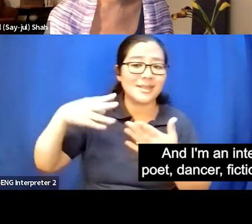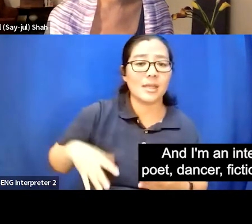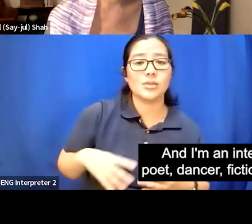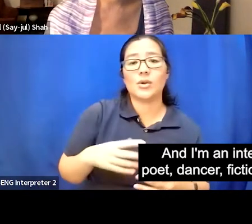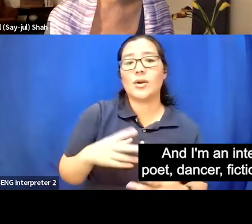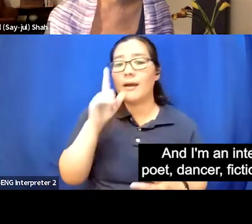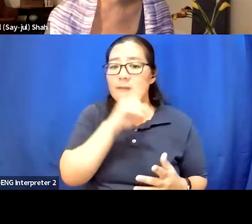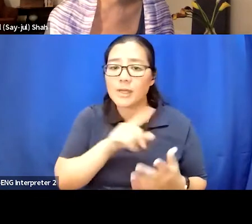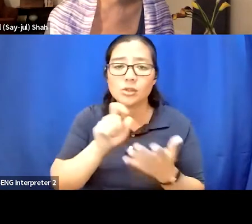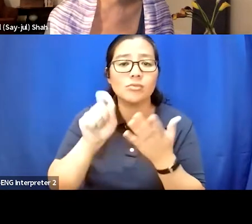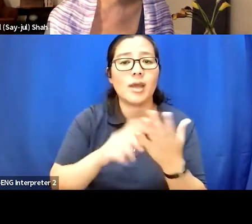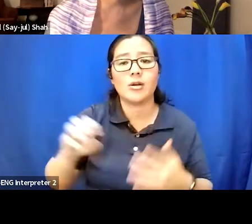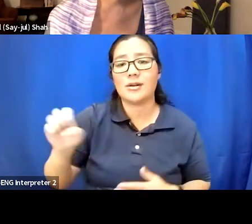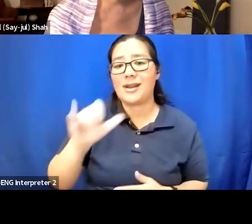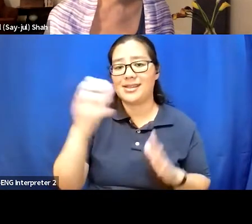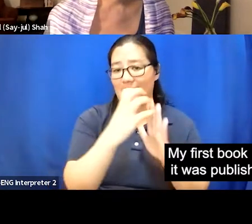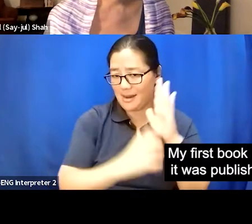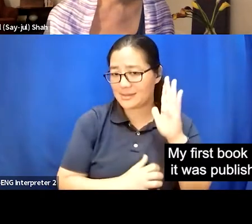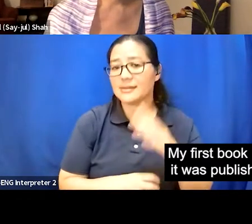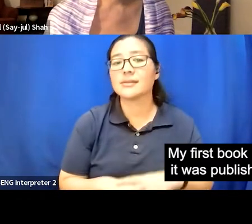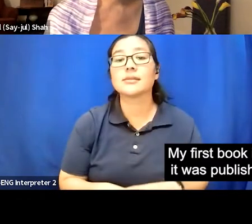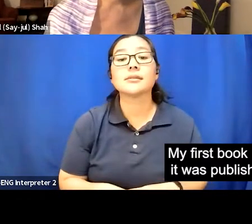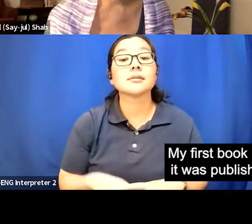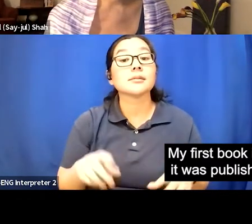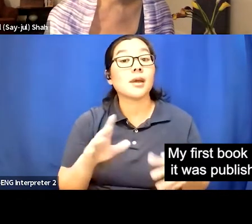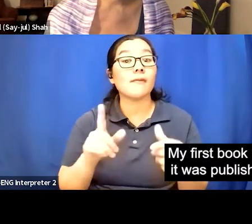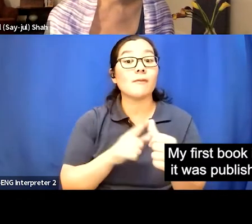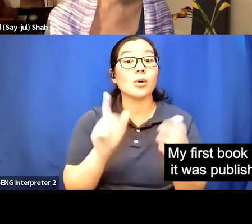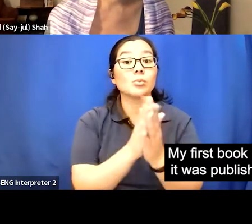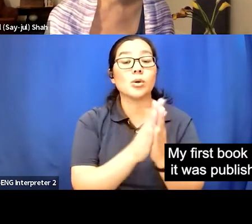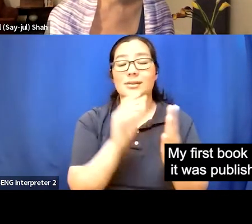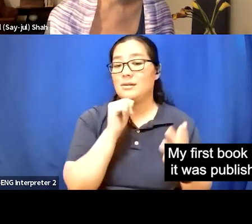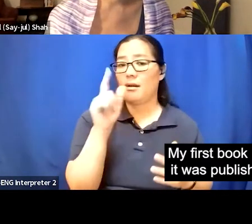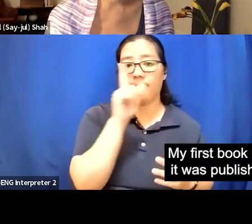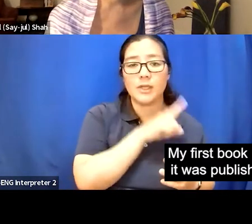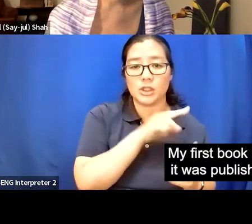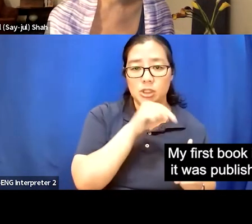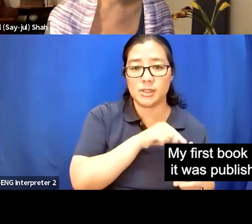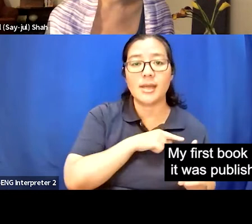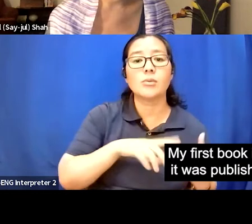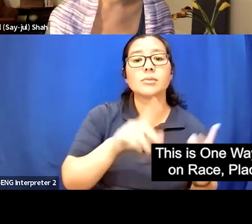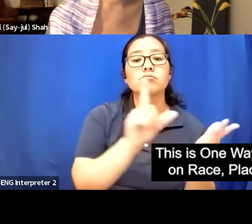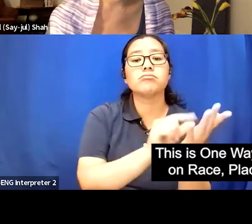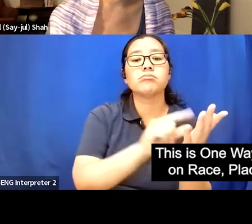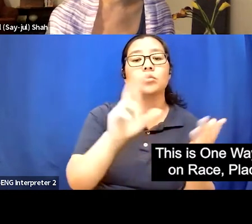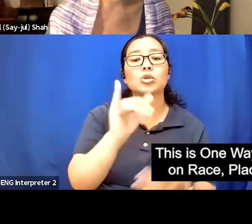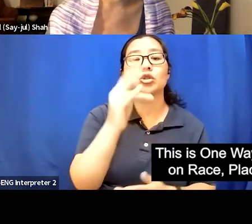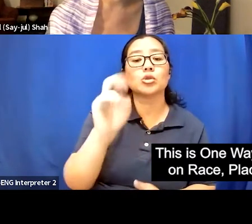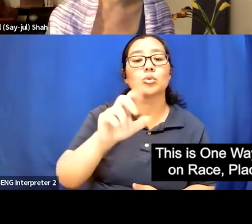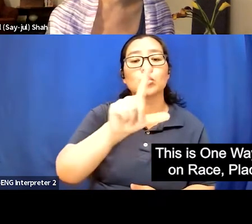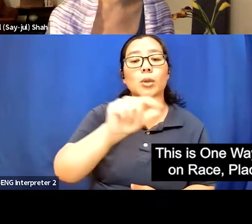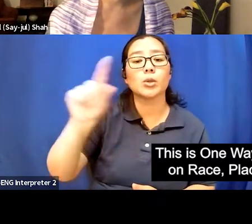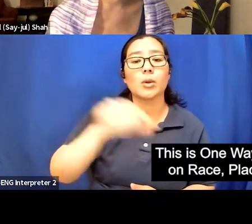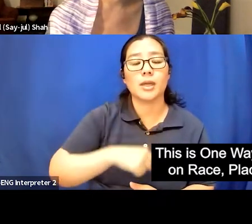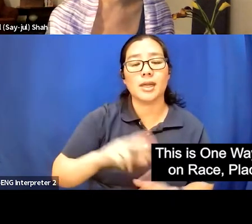writer, and essayist. My first book is nonfiction and it was published in June 2020. This is One Way to